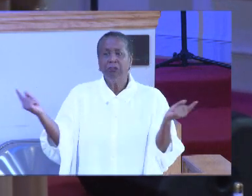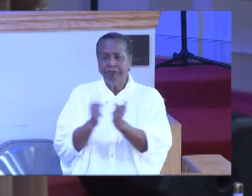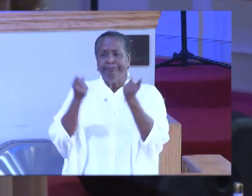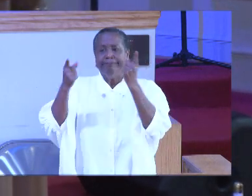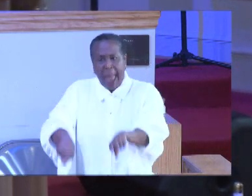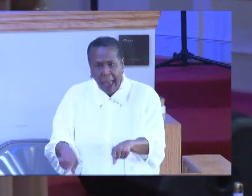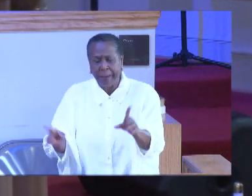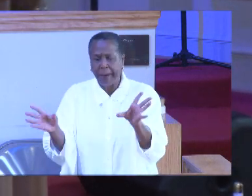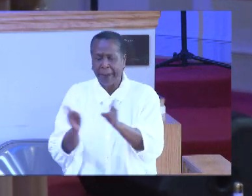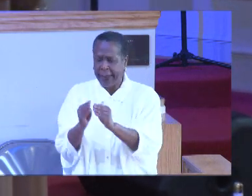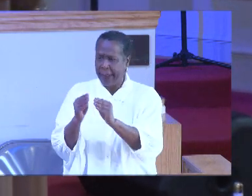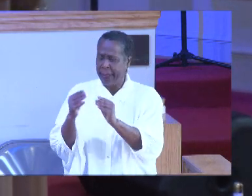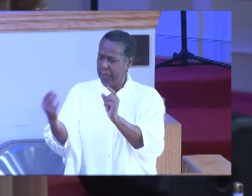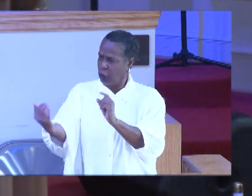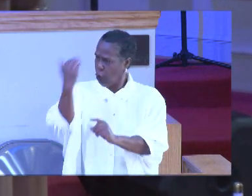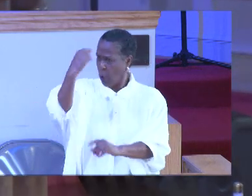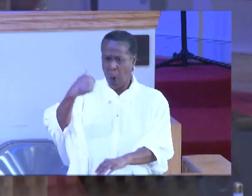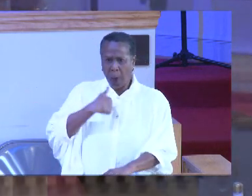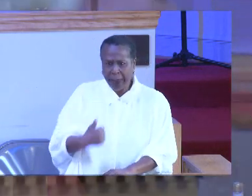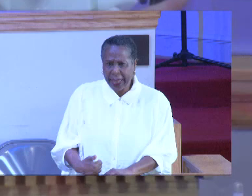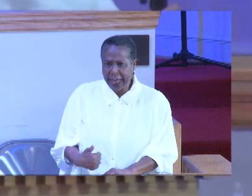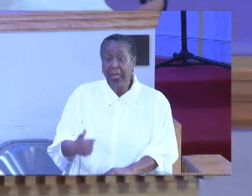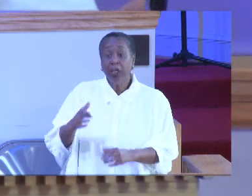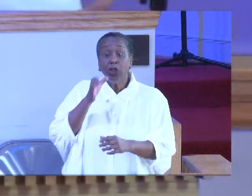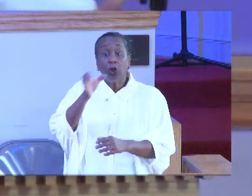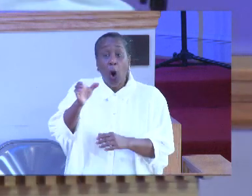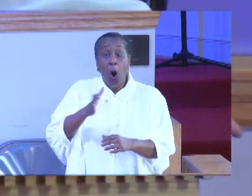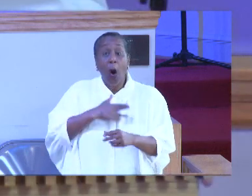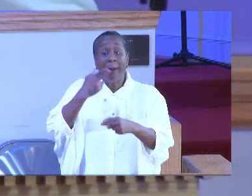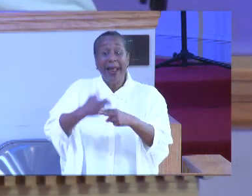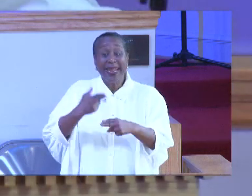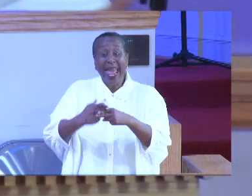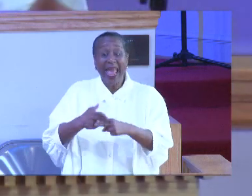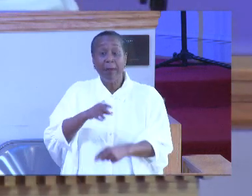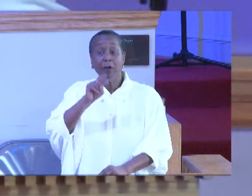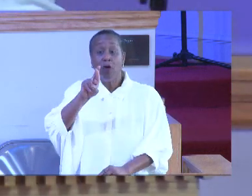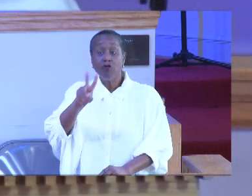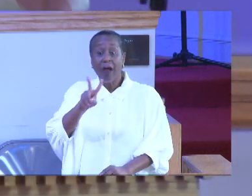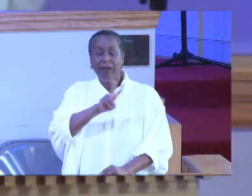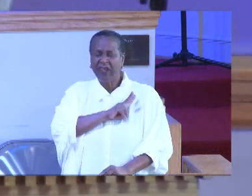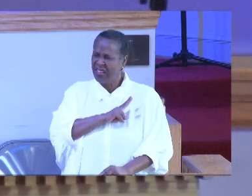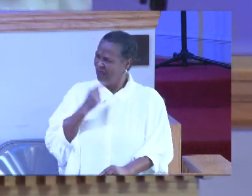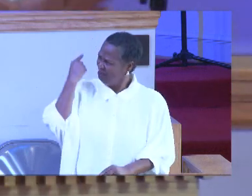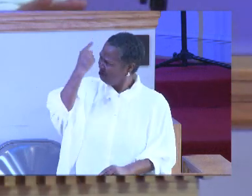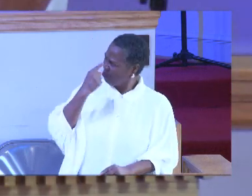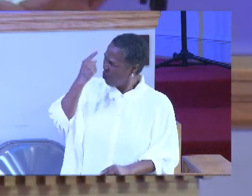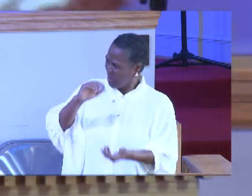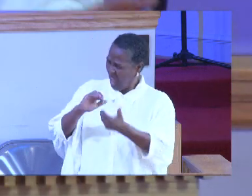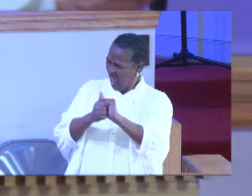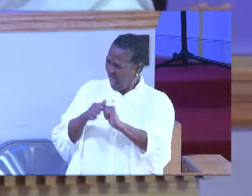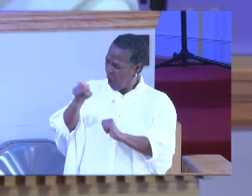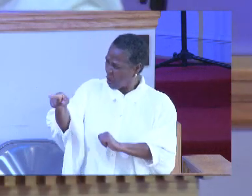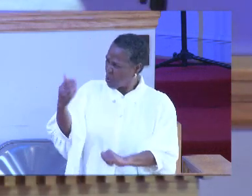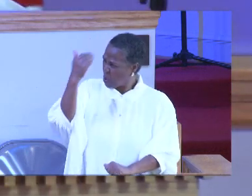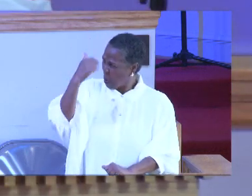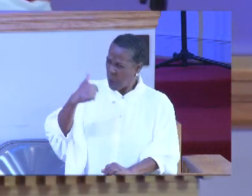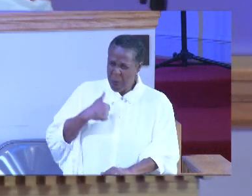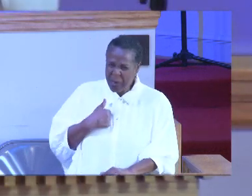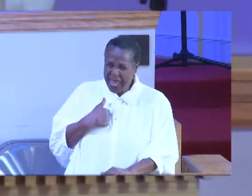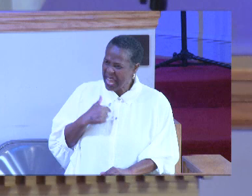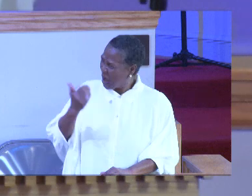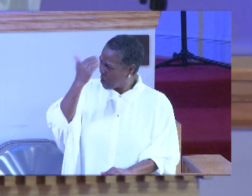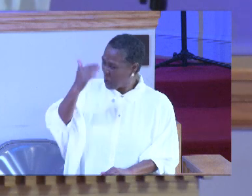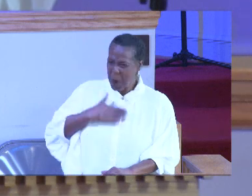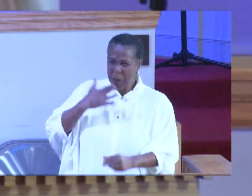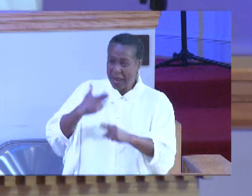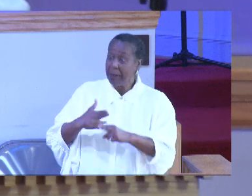a meeting and she would know who I am, but she calls me by my name, and I'm wondering, how is it that she knows my name?